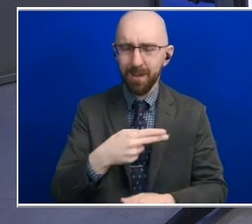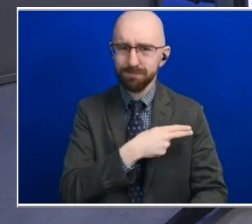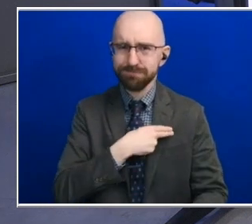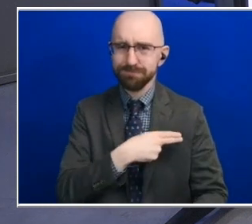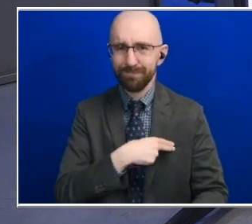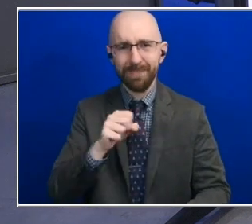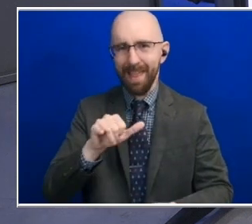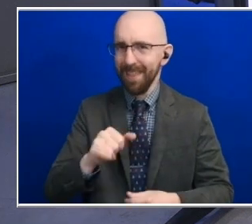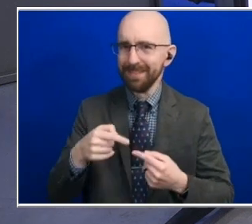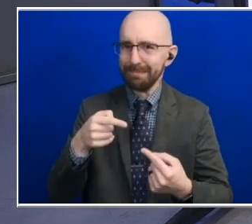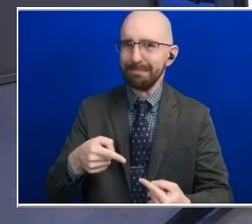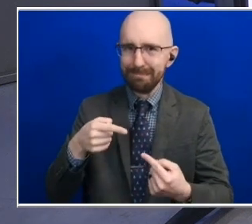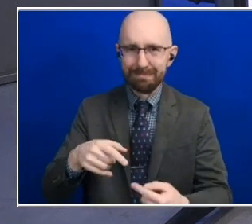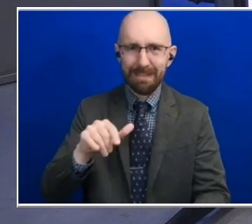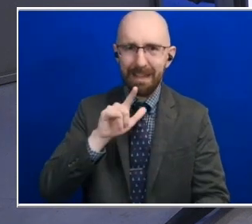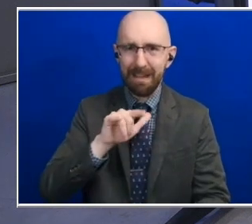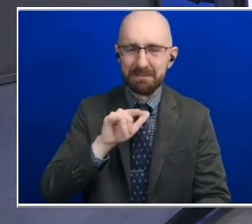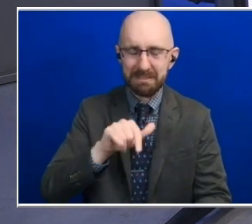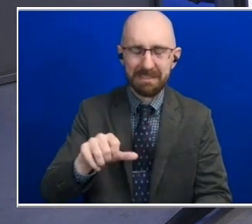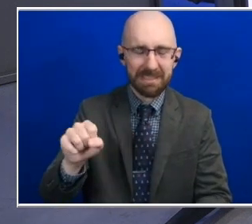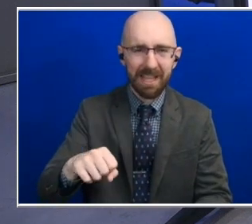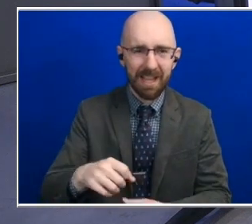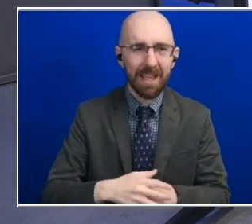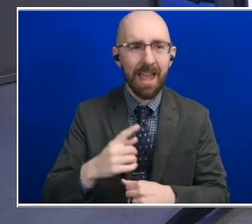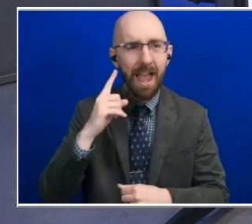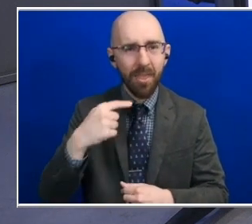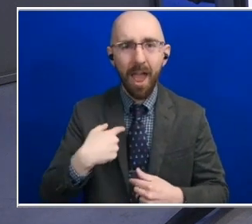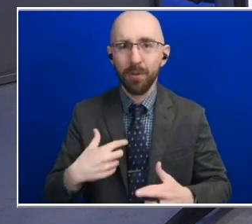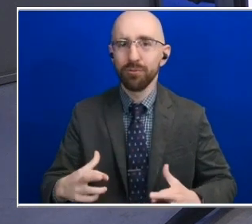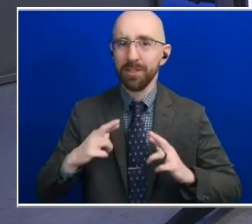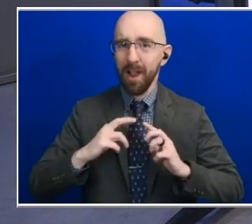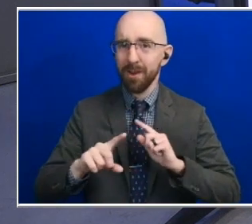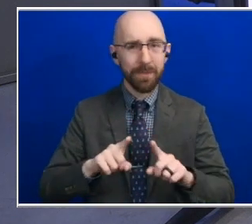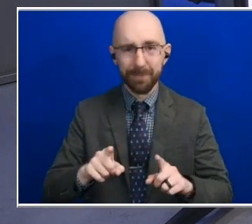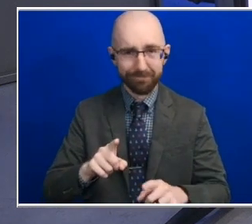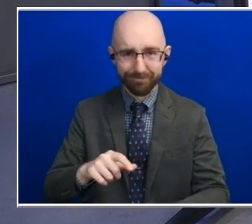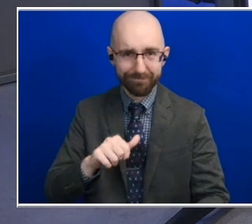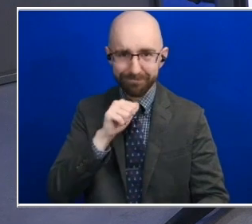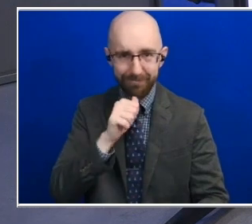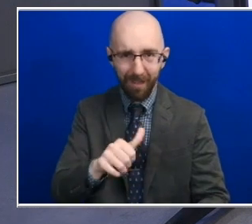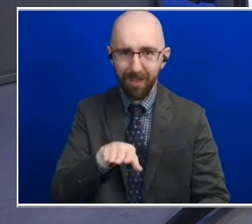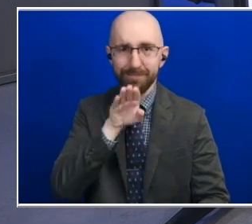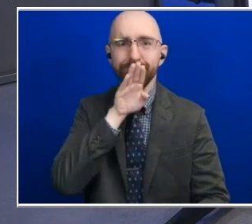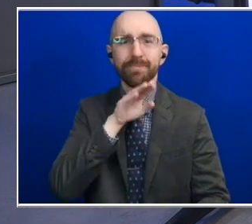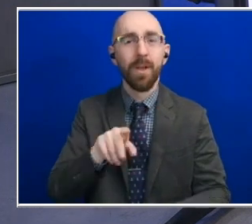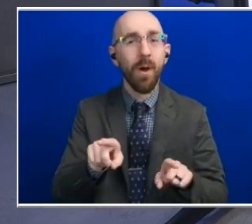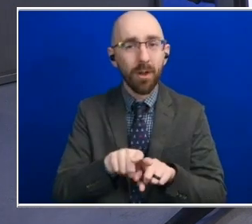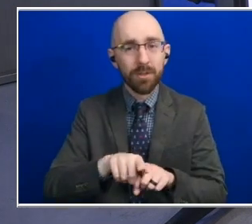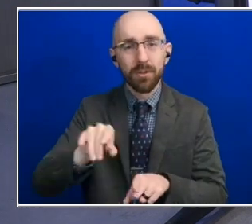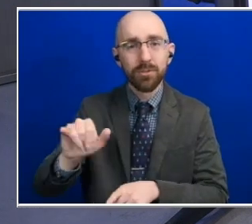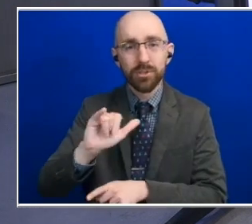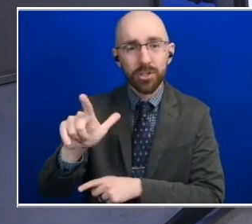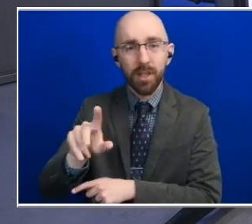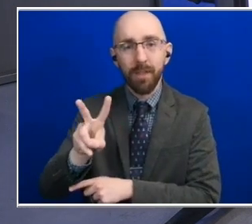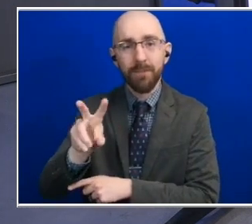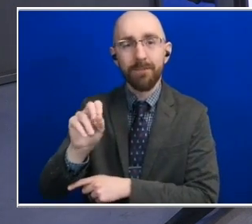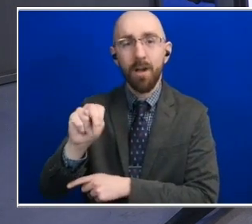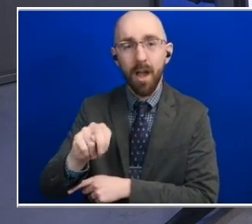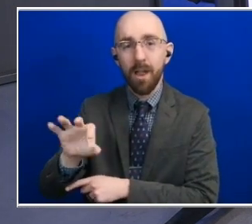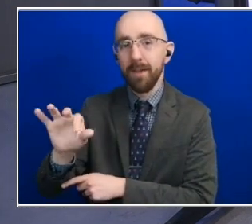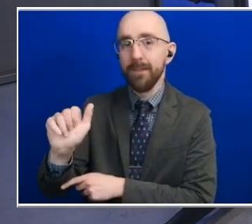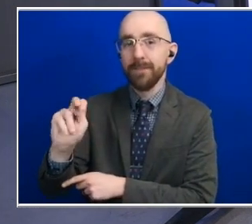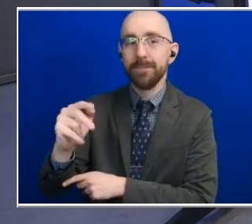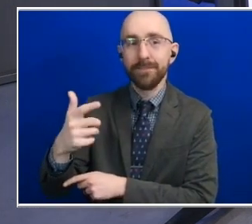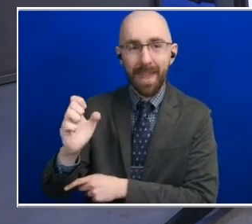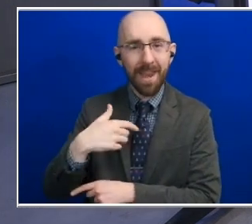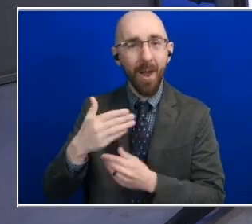actually. Yeah, I thought I was retiring, but that didn't happen. All right, also here is Jill Von Fange. I almost said it wrong.